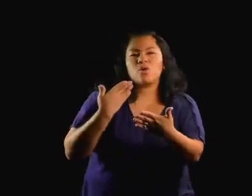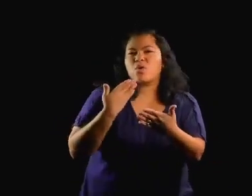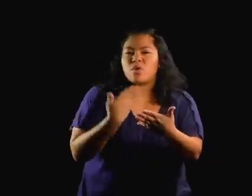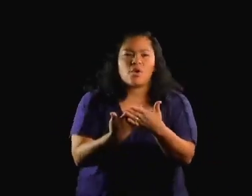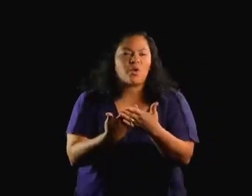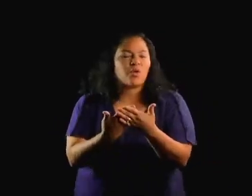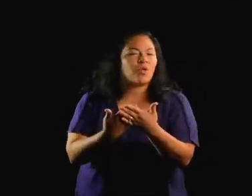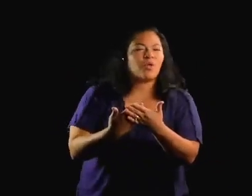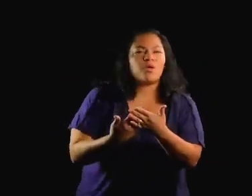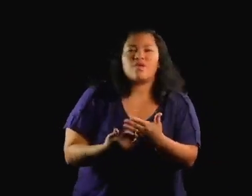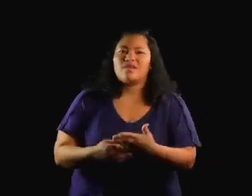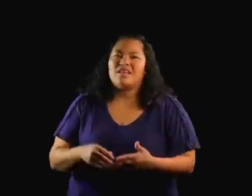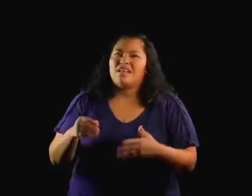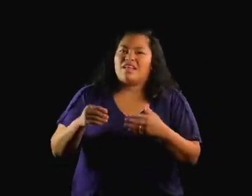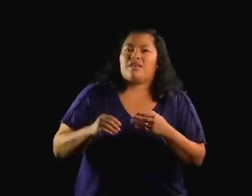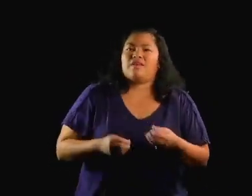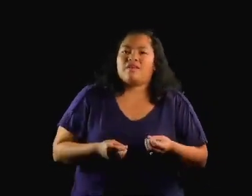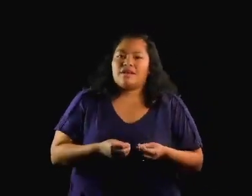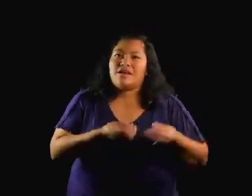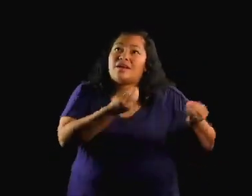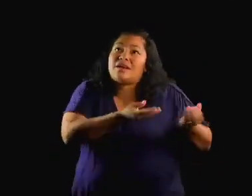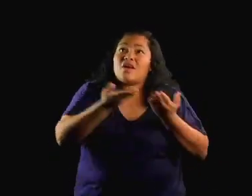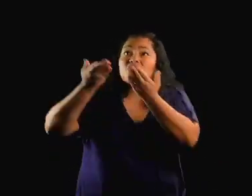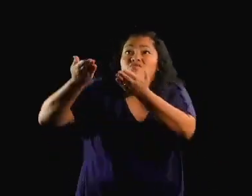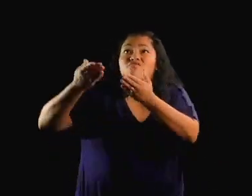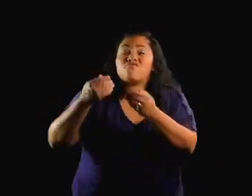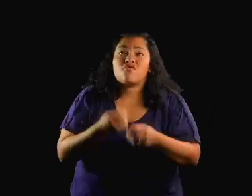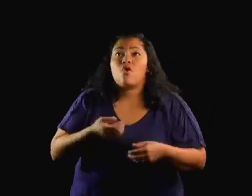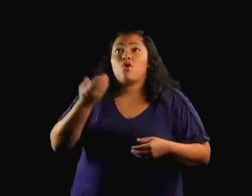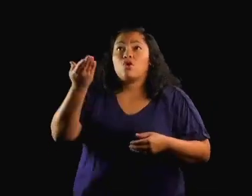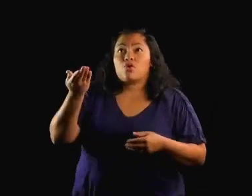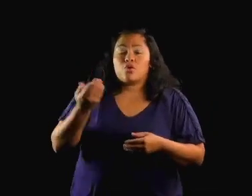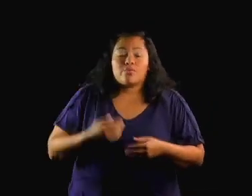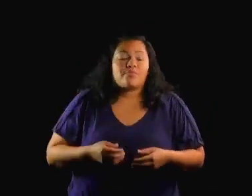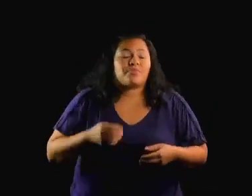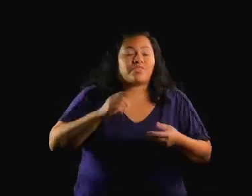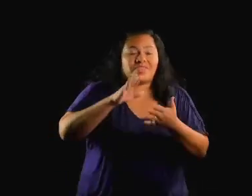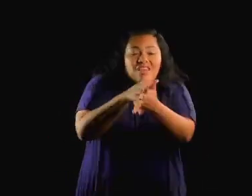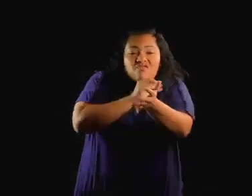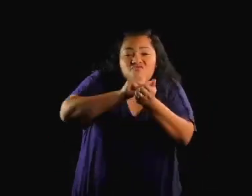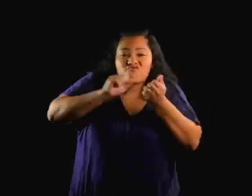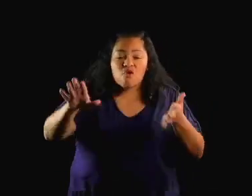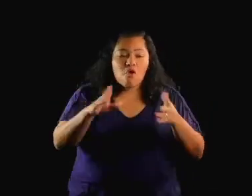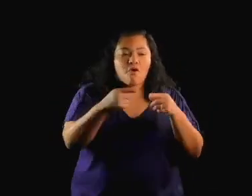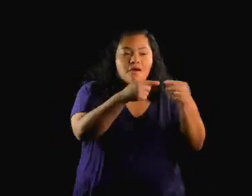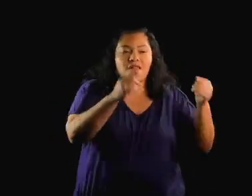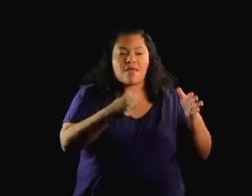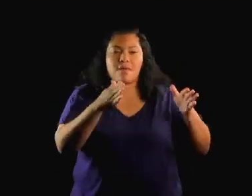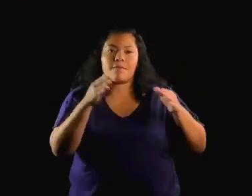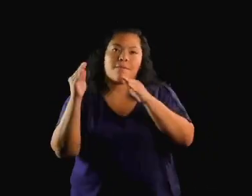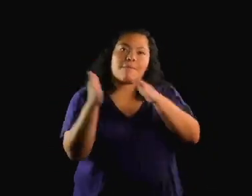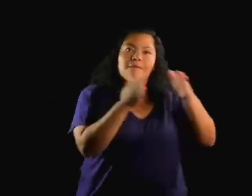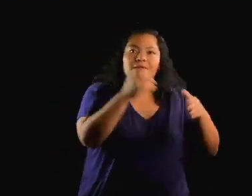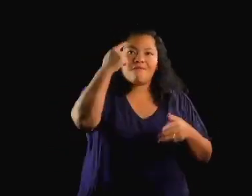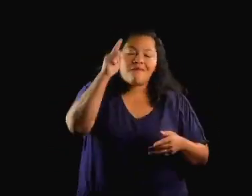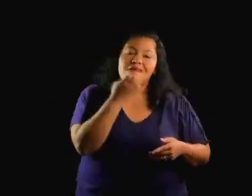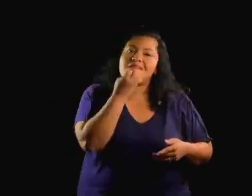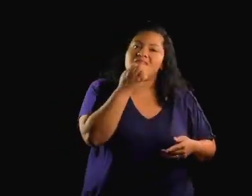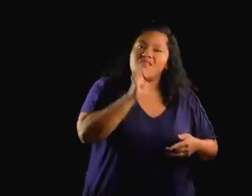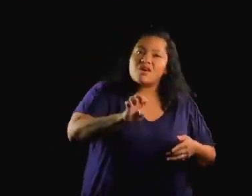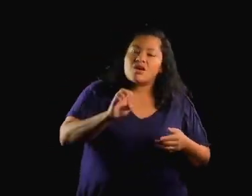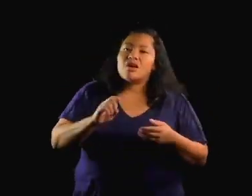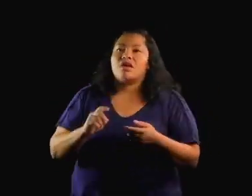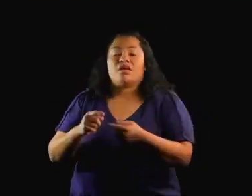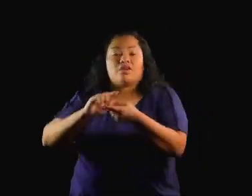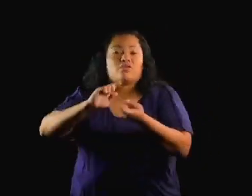for good. Take it all, my God, yeah, you take. You take what the enemy meant for evil,